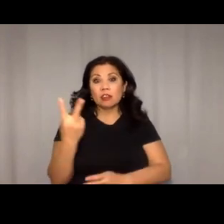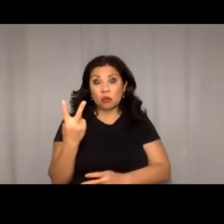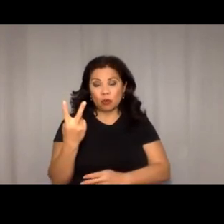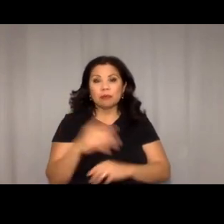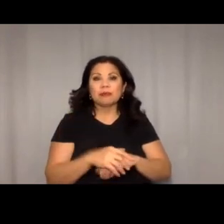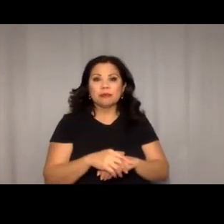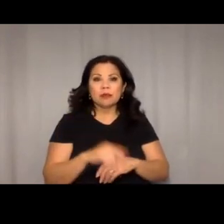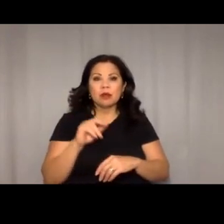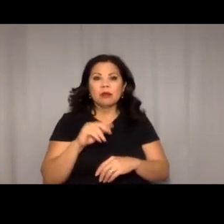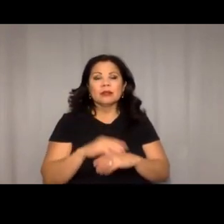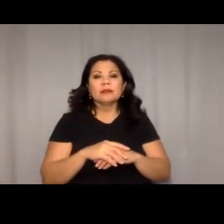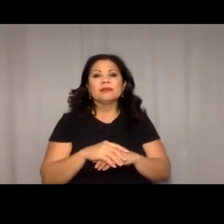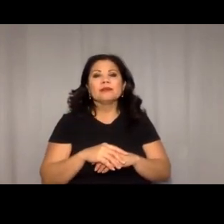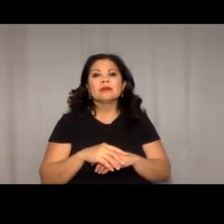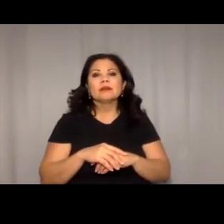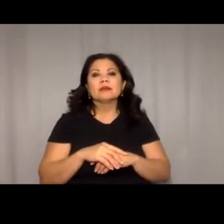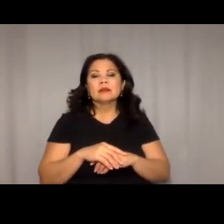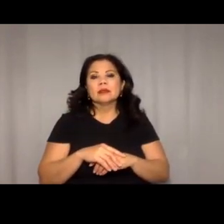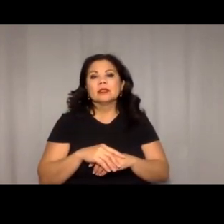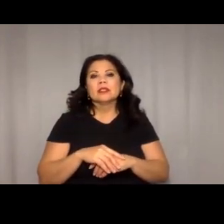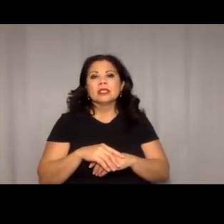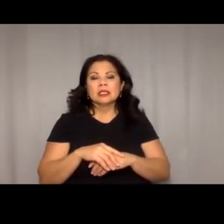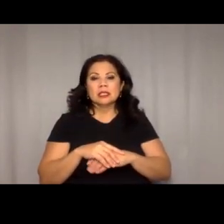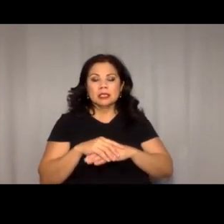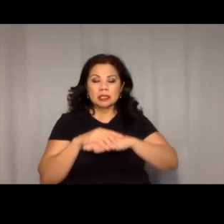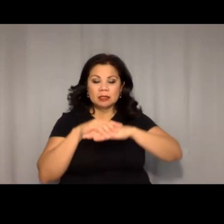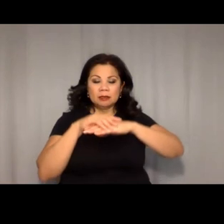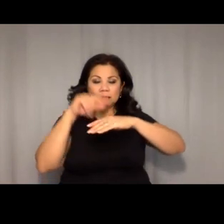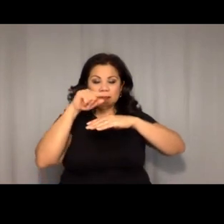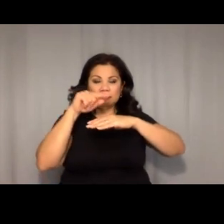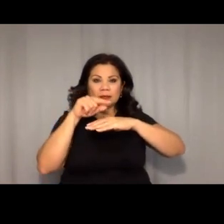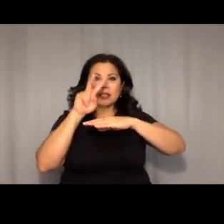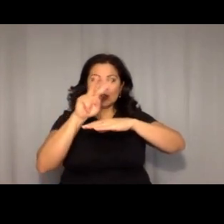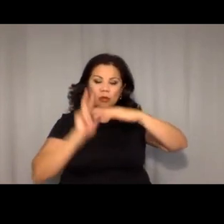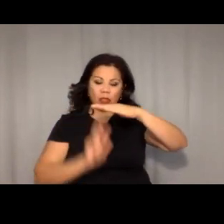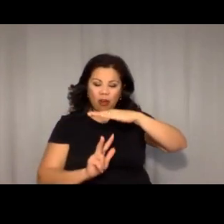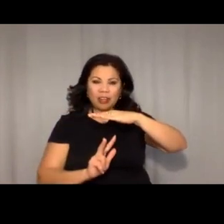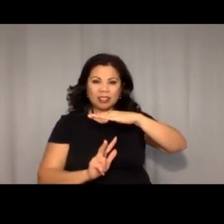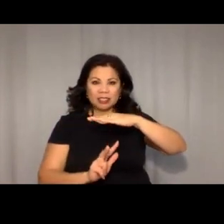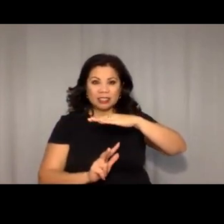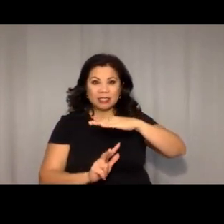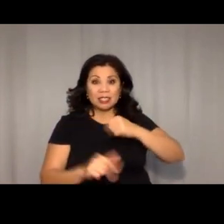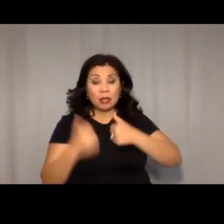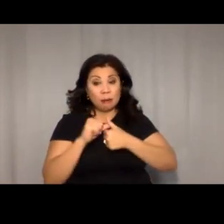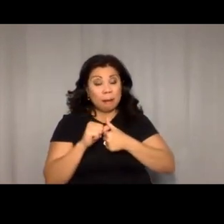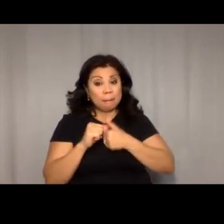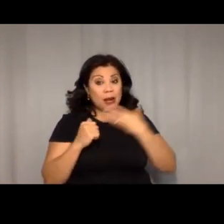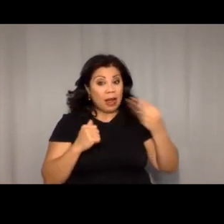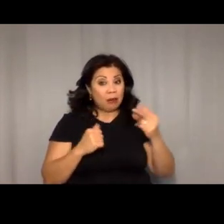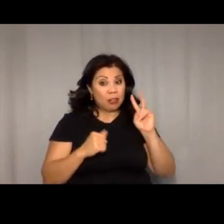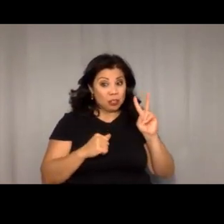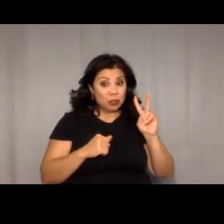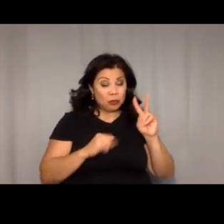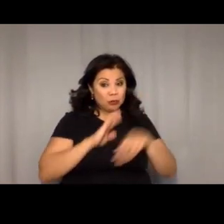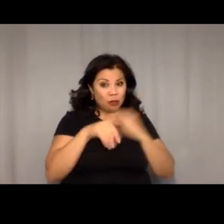bottom. So this part turns into 2/3. So your final answer, don't forget about this 2 on the outside. It has to go there.